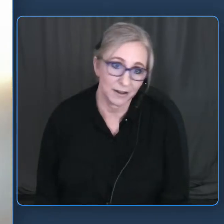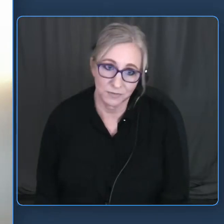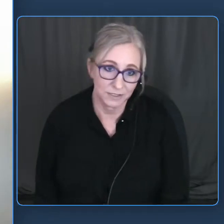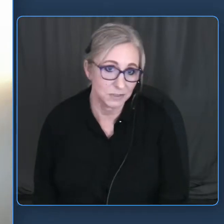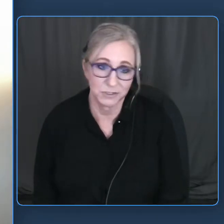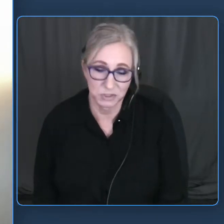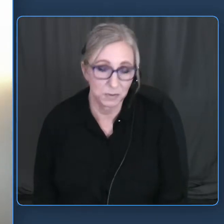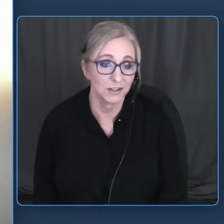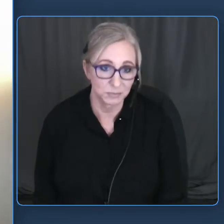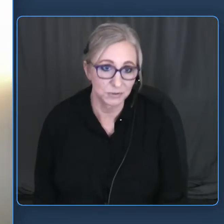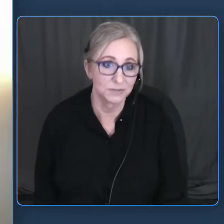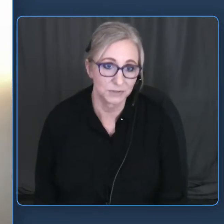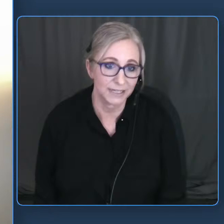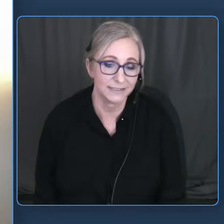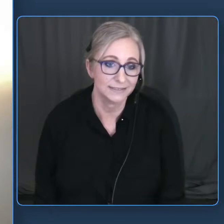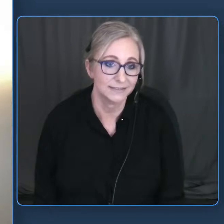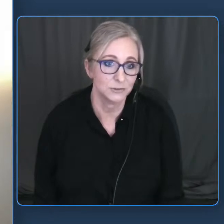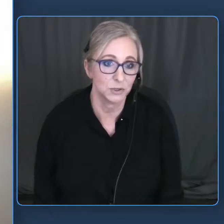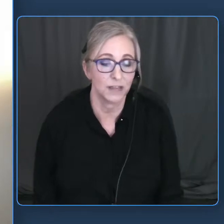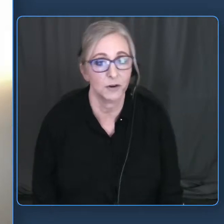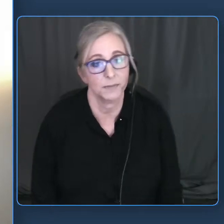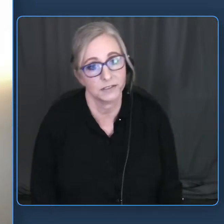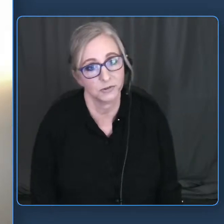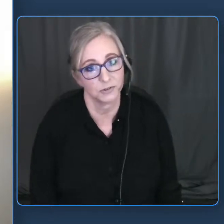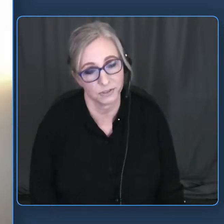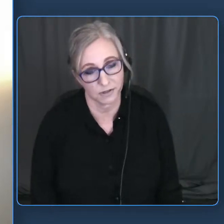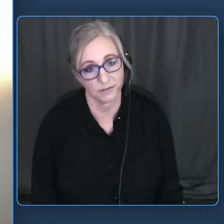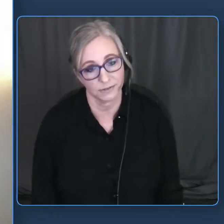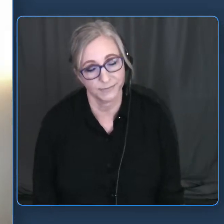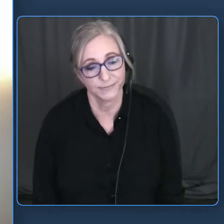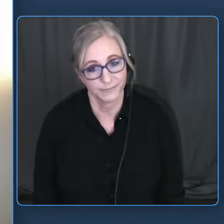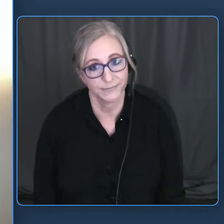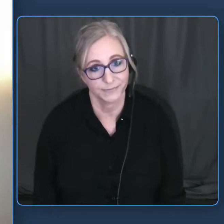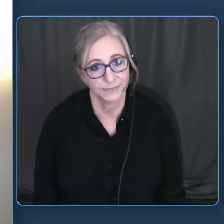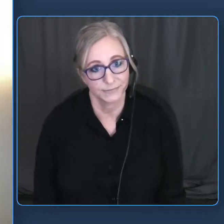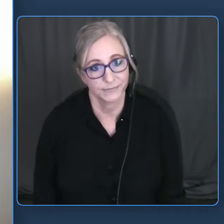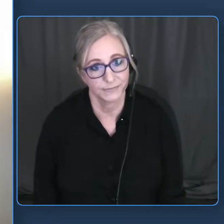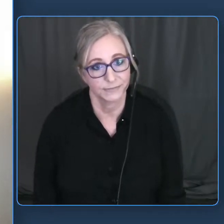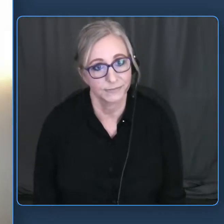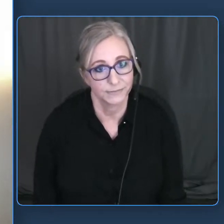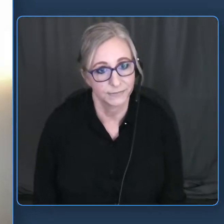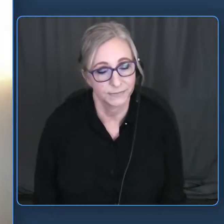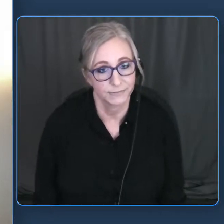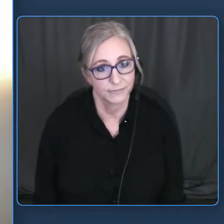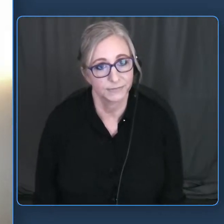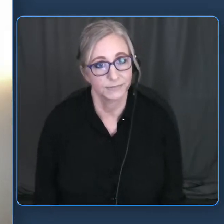keep them out of it as much as possible, right? Who don't have our best interests at heart.